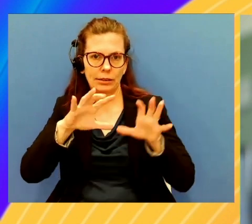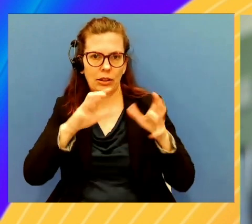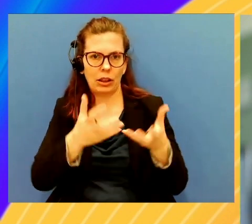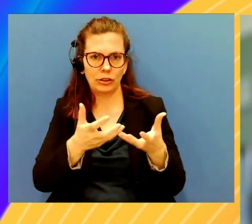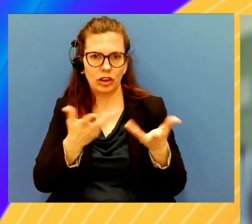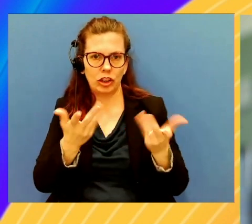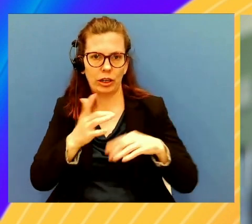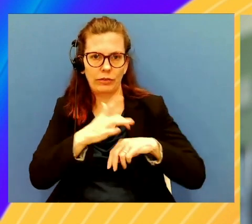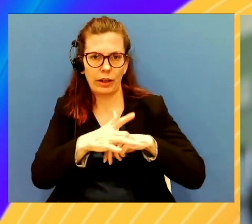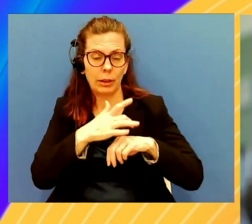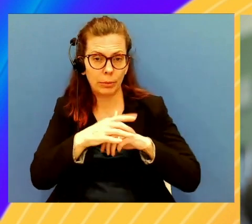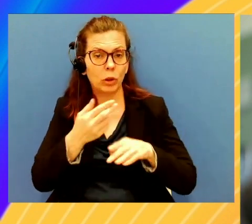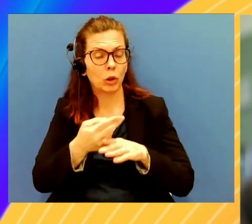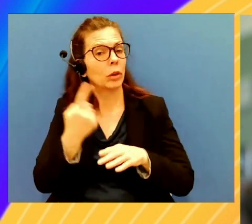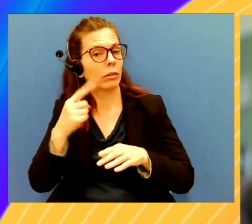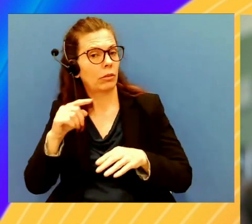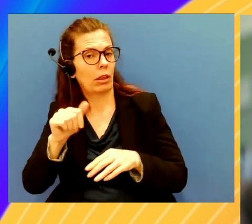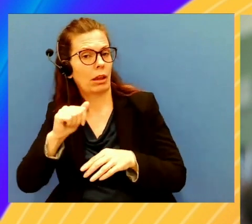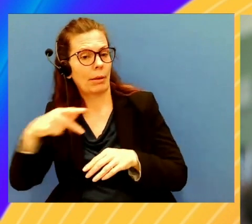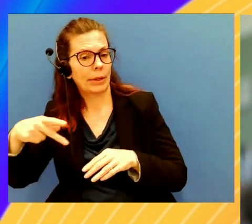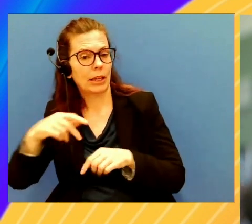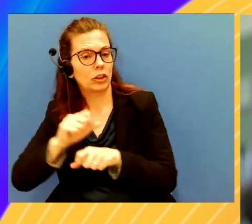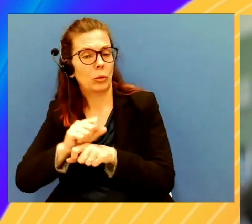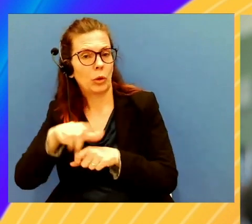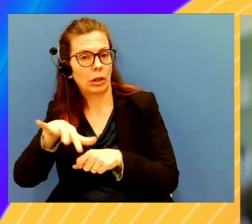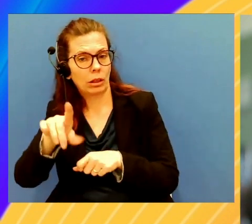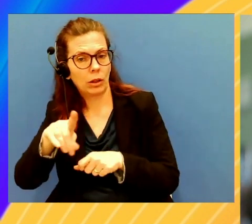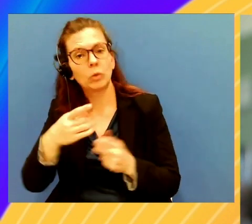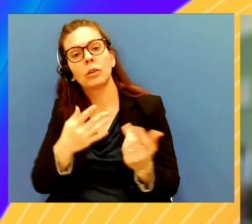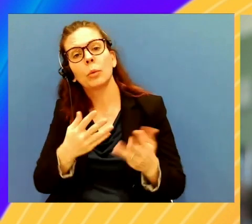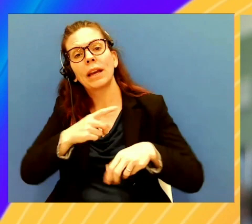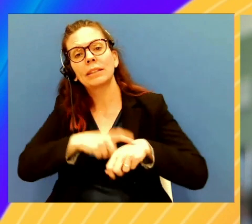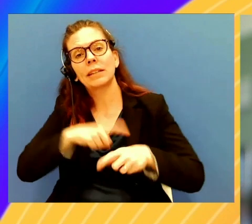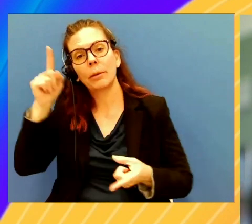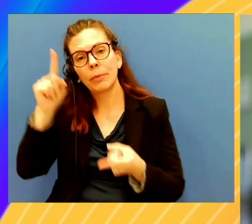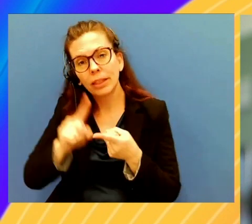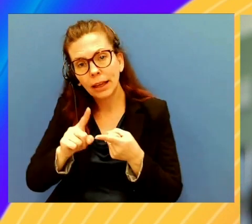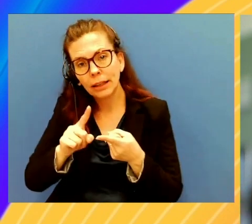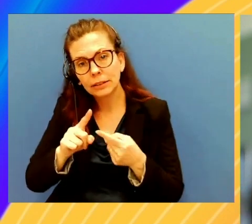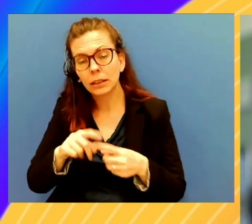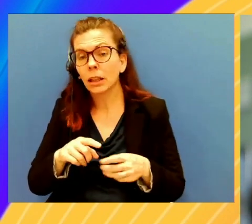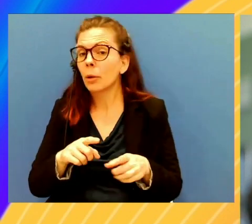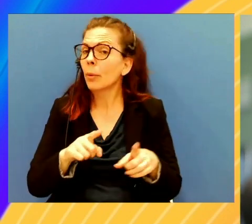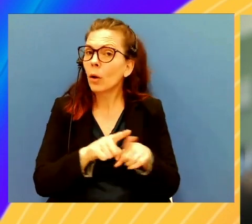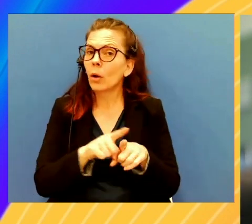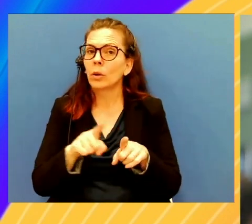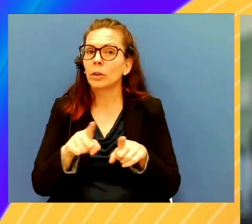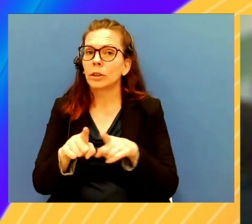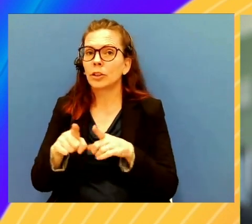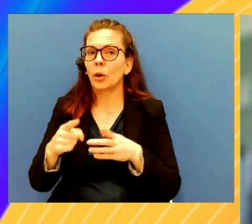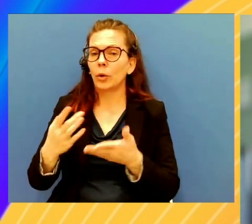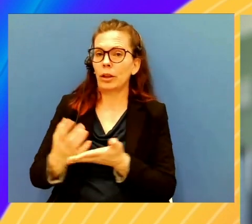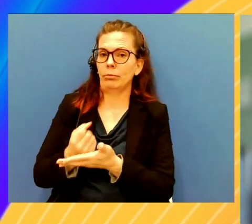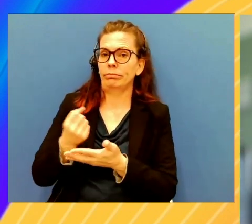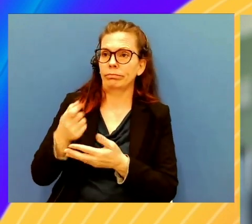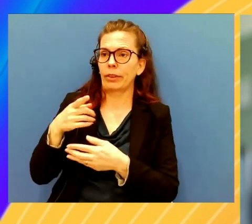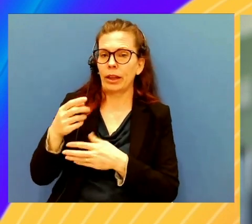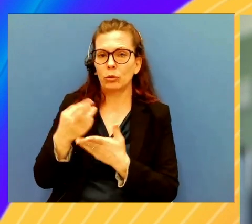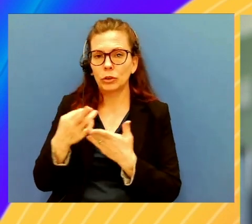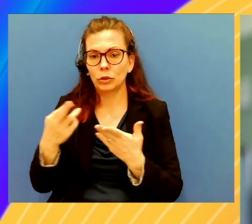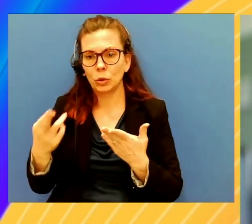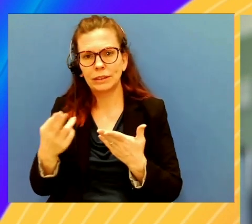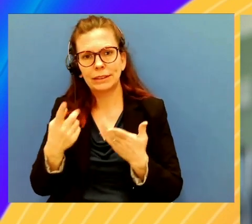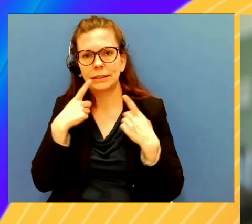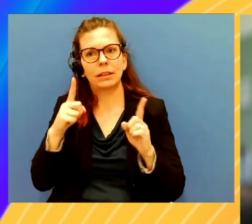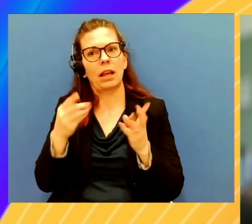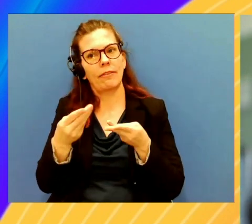that they're using for their application workloads. So their wait time is a lot less, and also they're making use of the resources very effectively, which